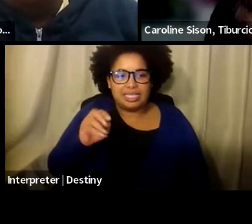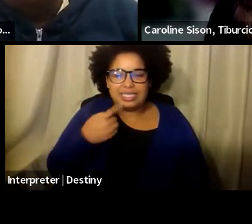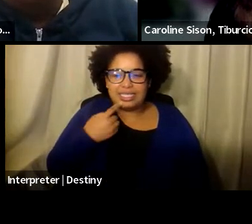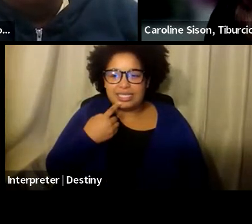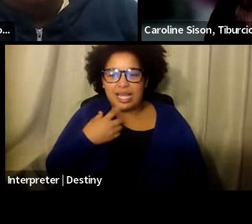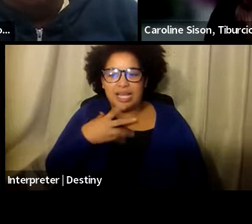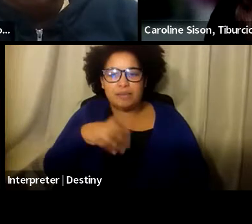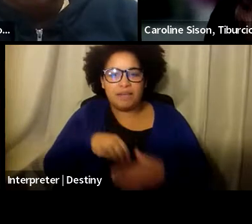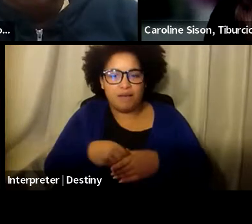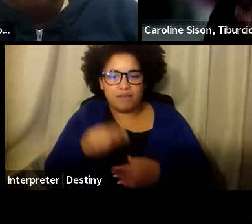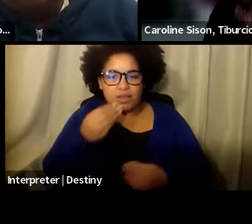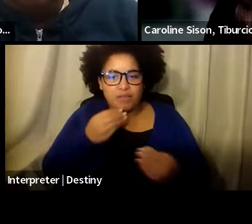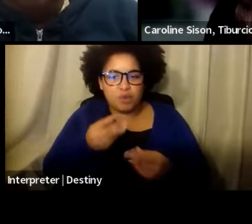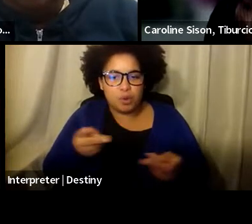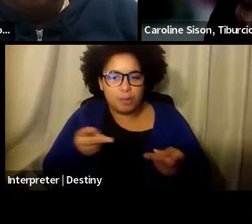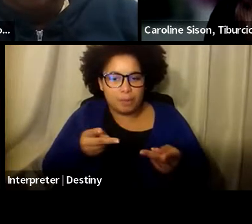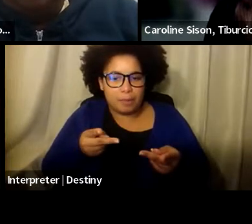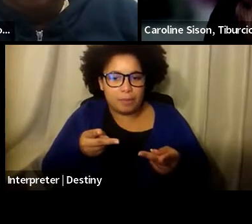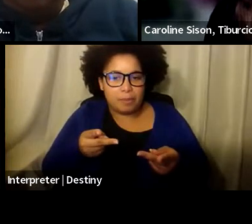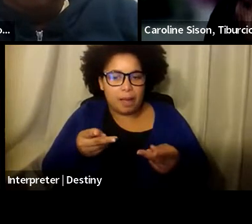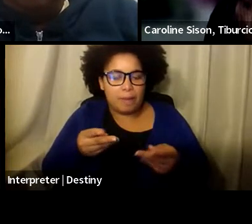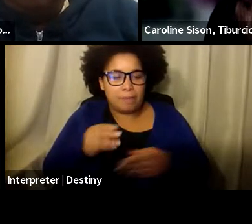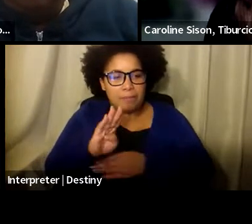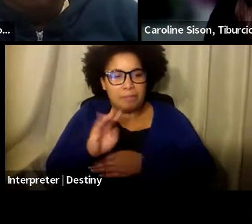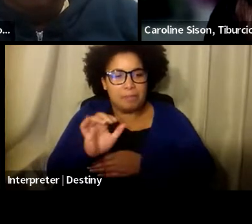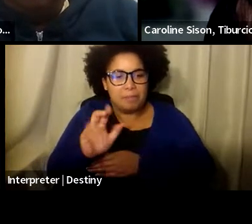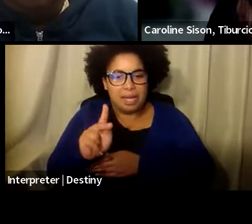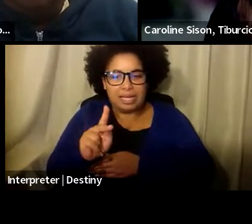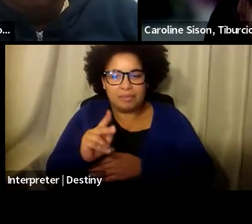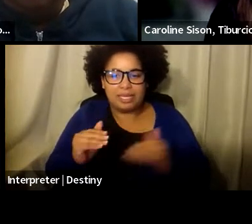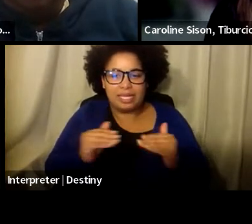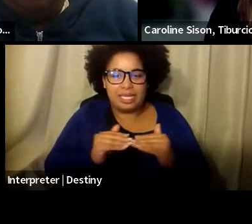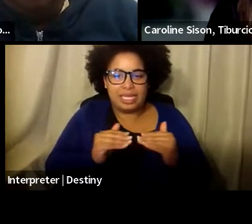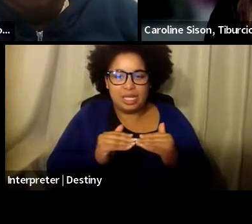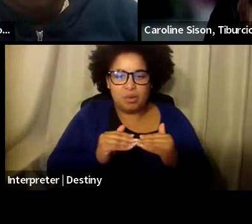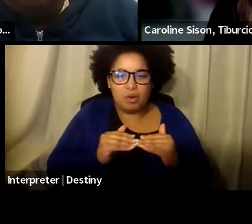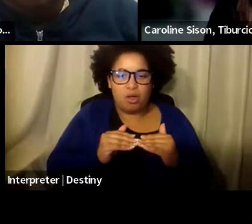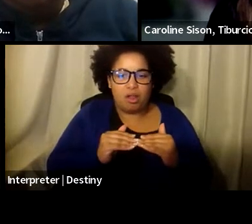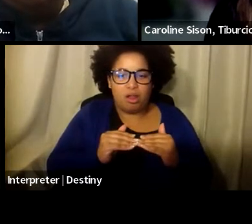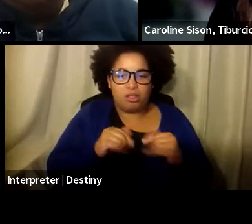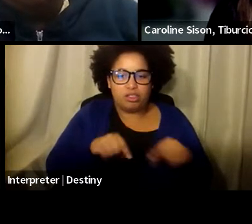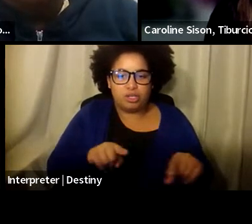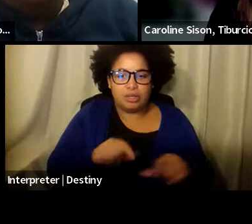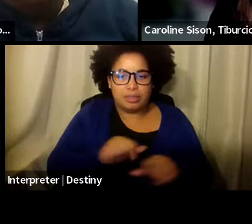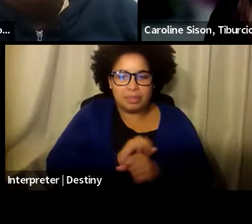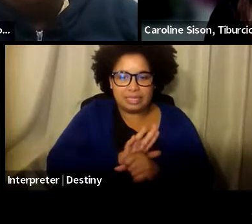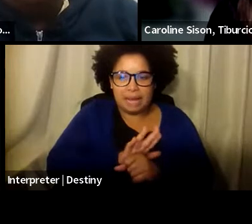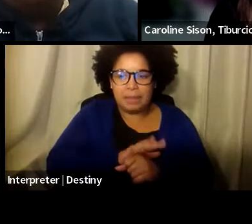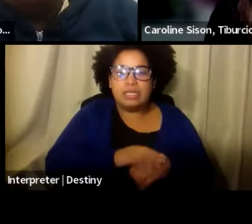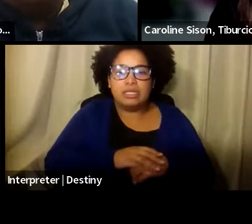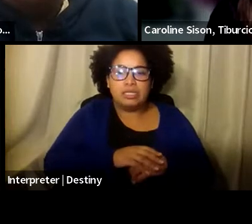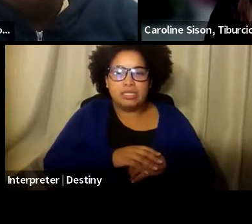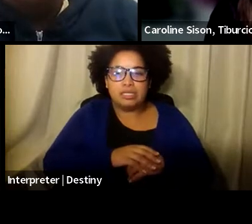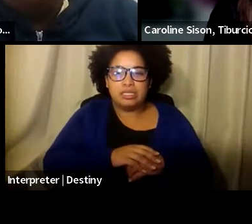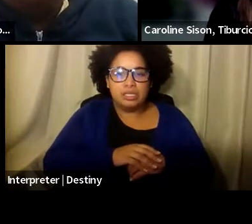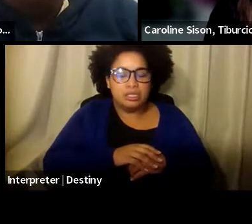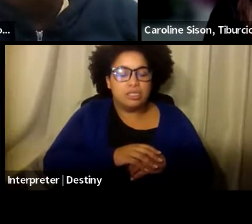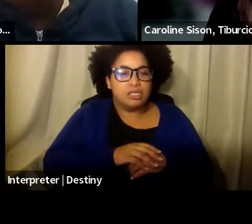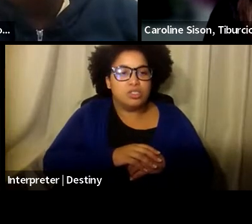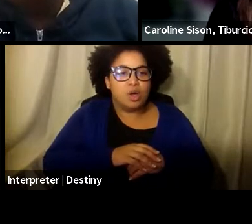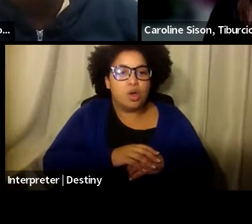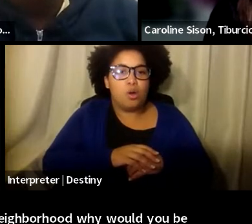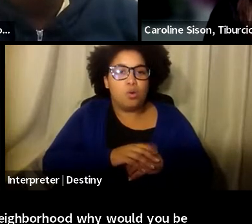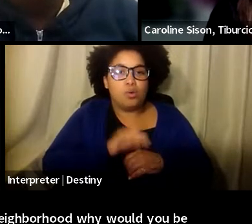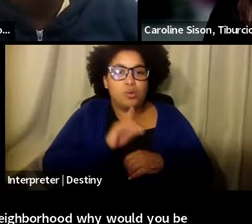in the food bank being equal to the numbers during the pandemic. So there's an existing need that needs to be met, and that it should be